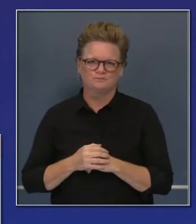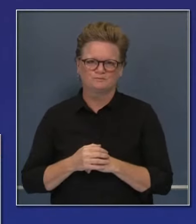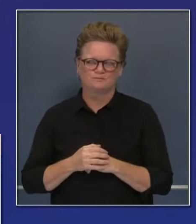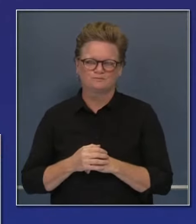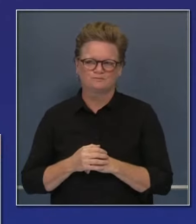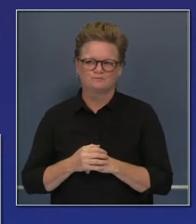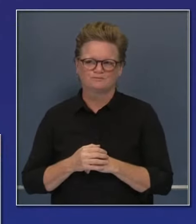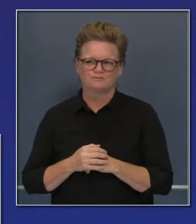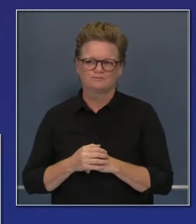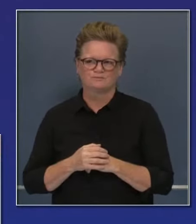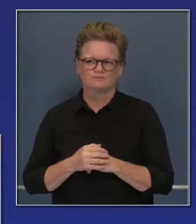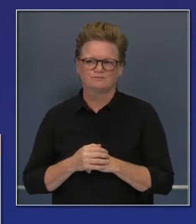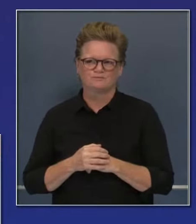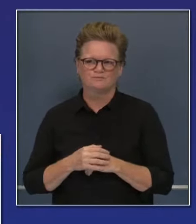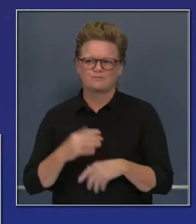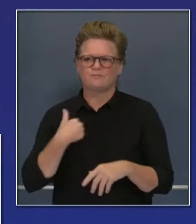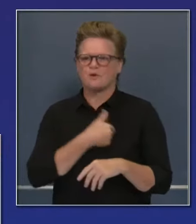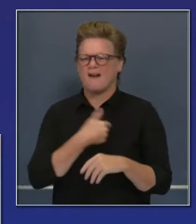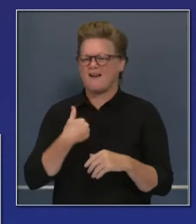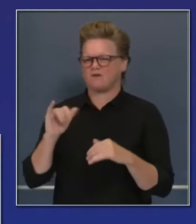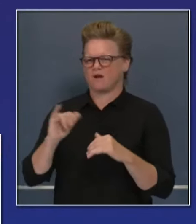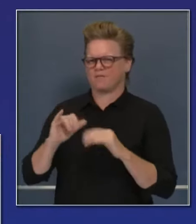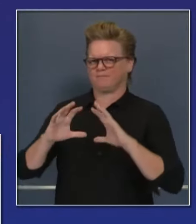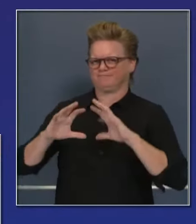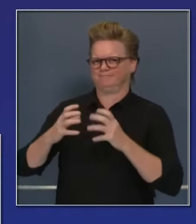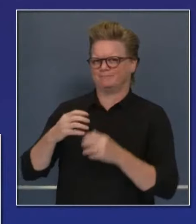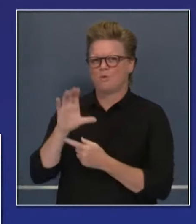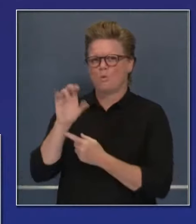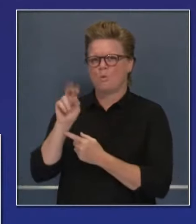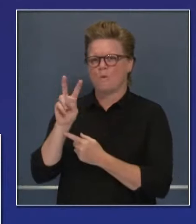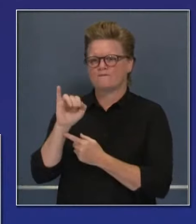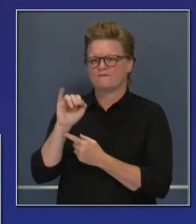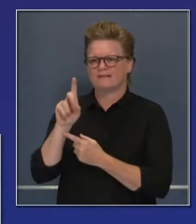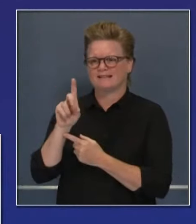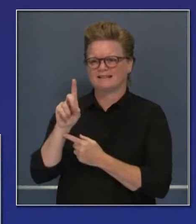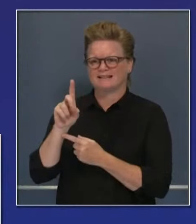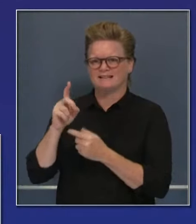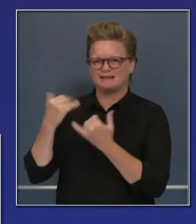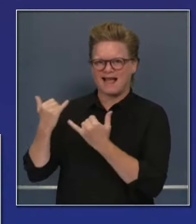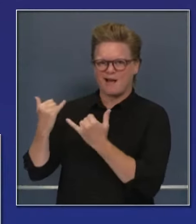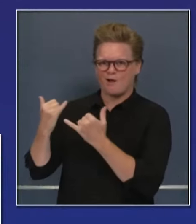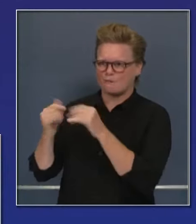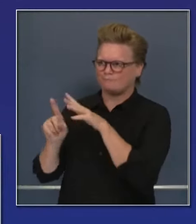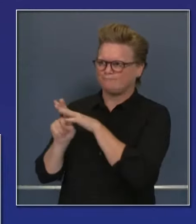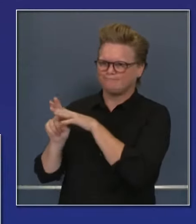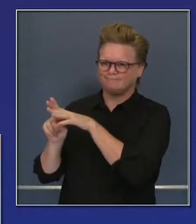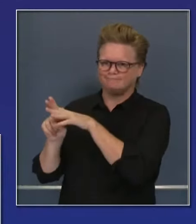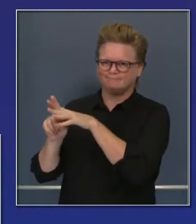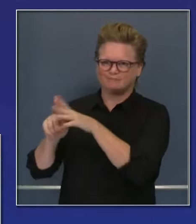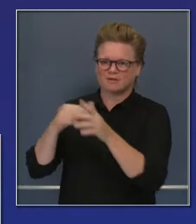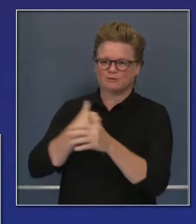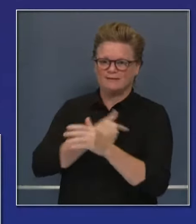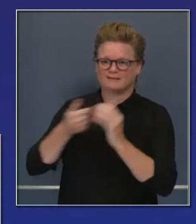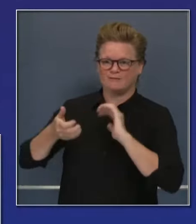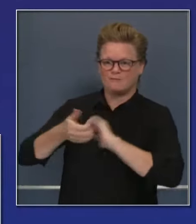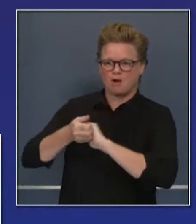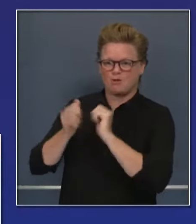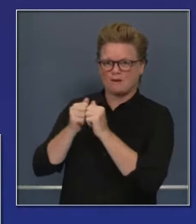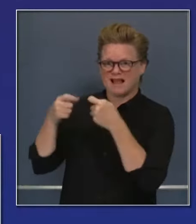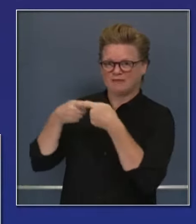protocols as it relates to different strategies to work in partnership, not only with these utilities and their